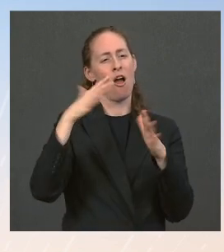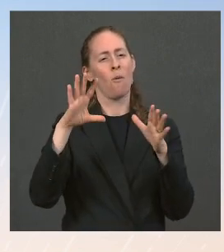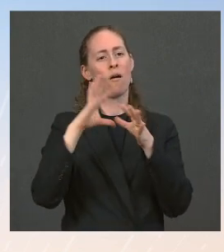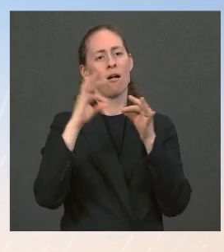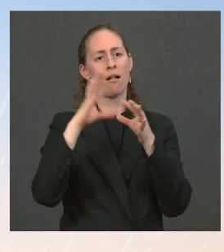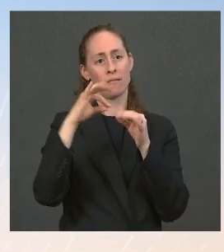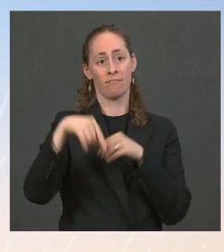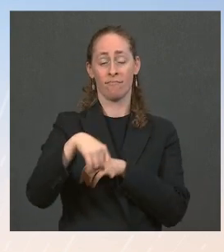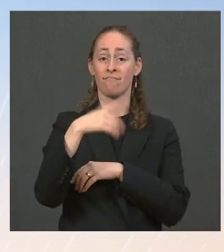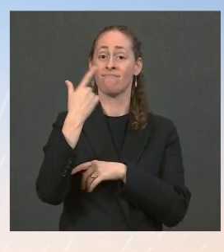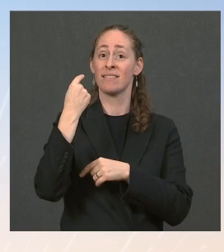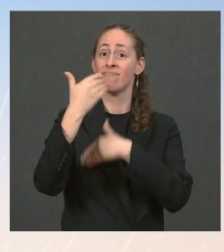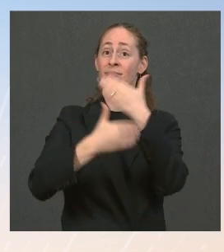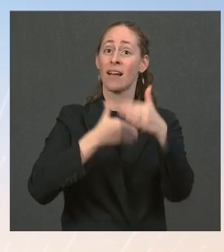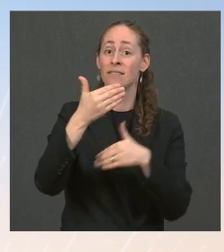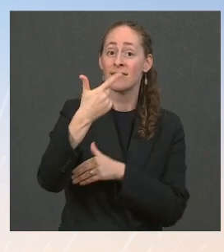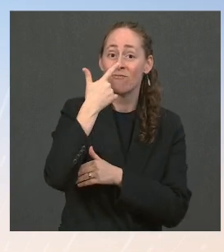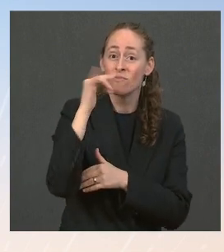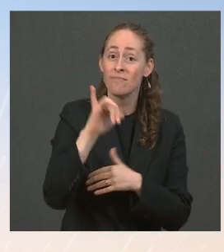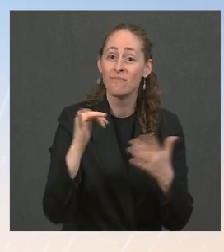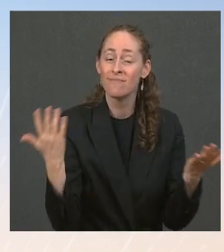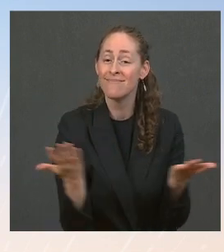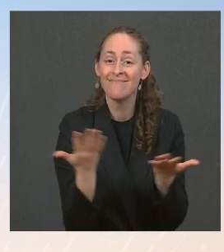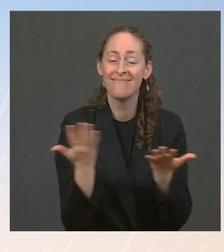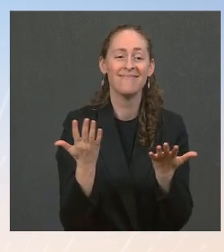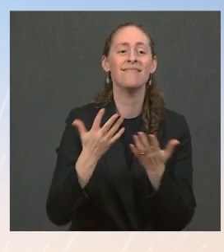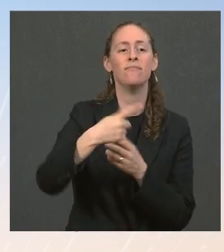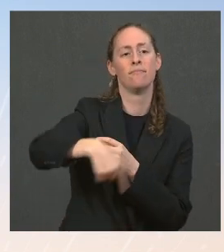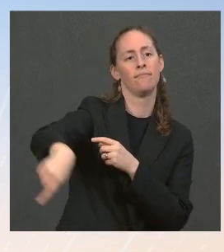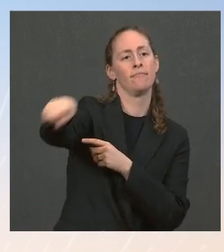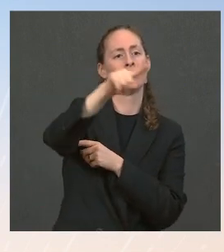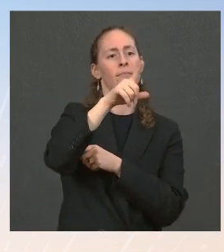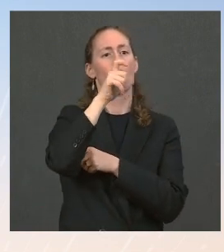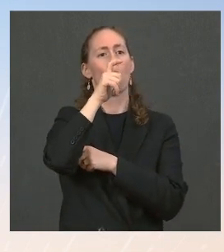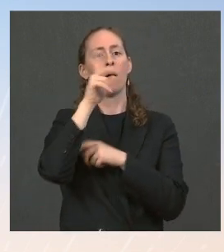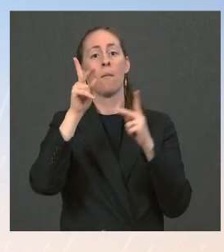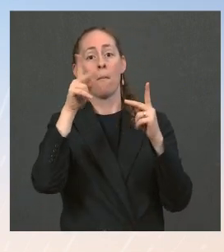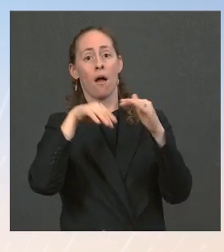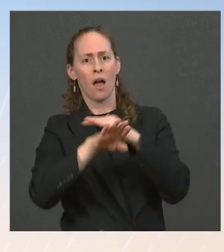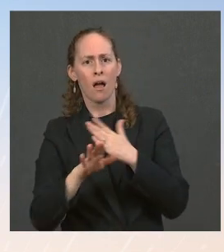is. Individuals are expelled under Title 42.